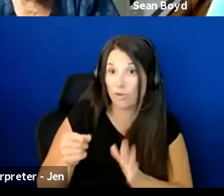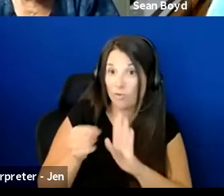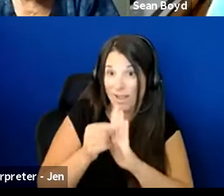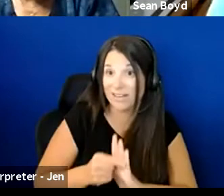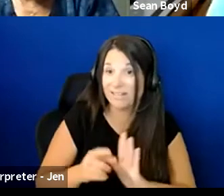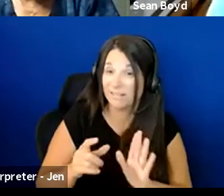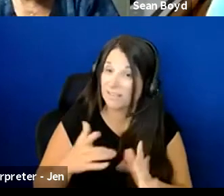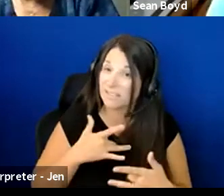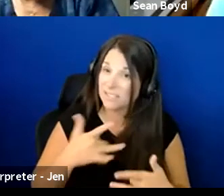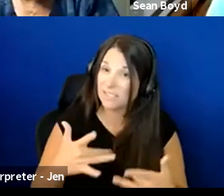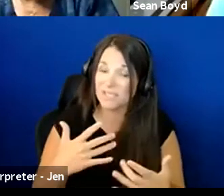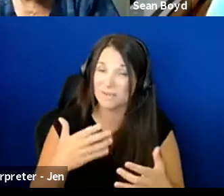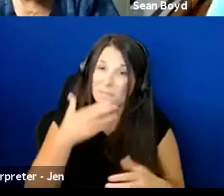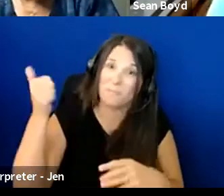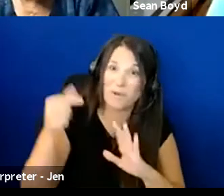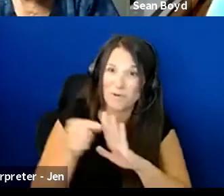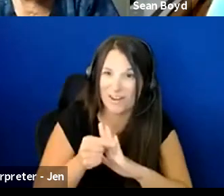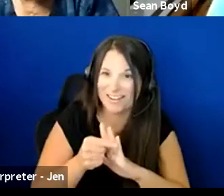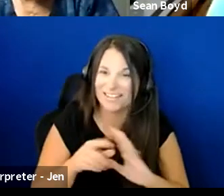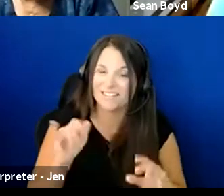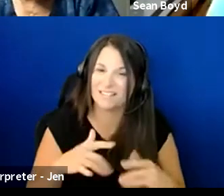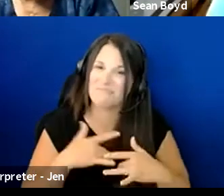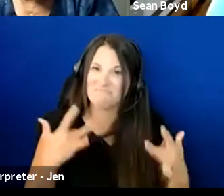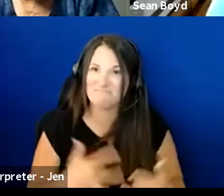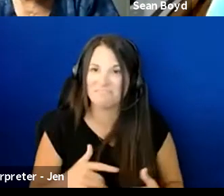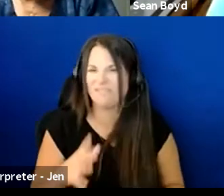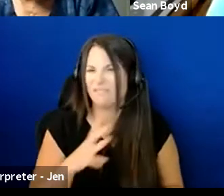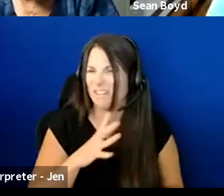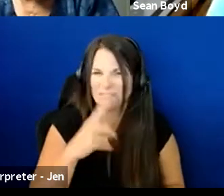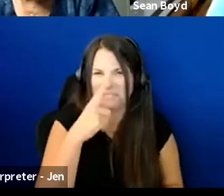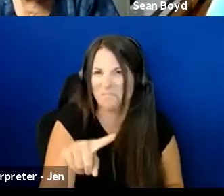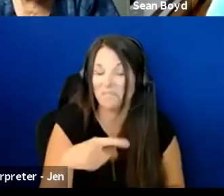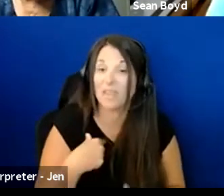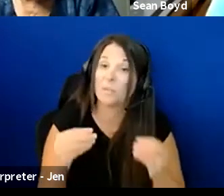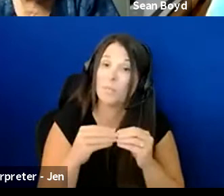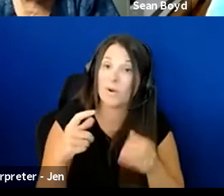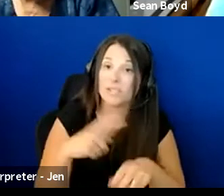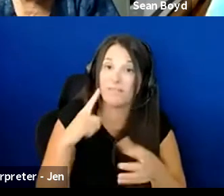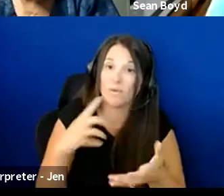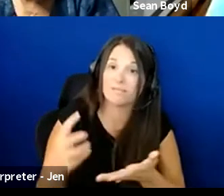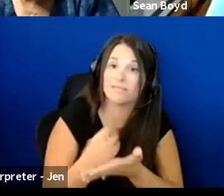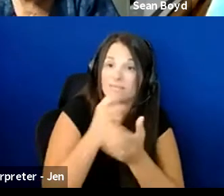with that. And that gives me the time to engage person to person. And I find that to be effective.